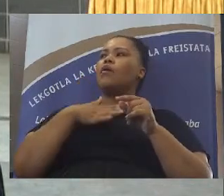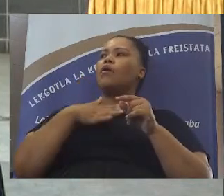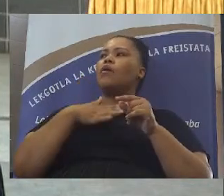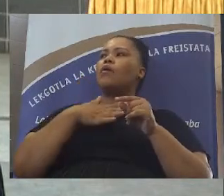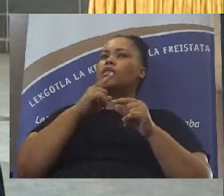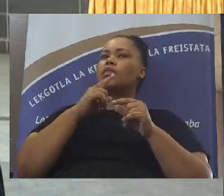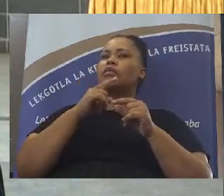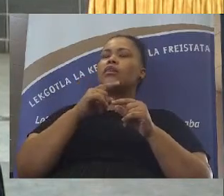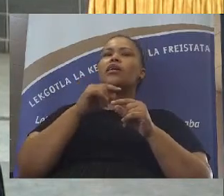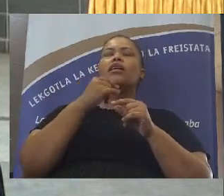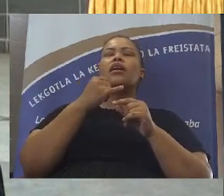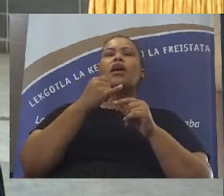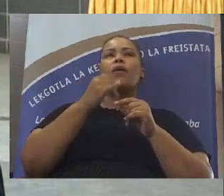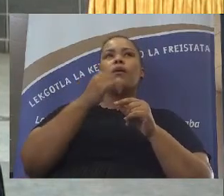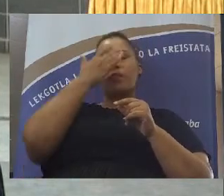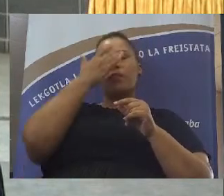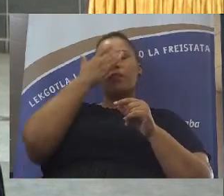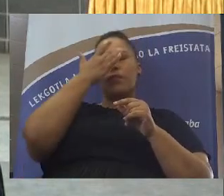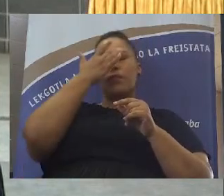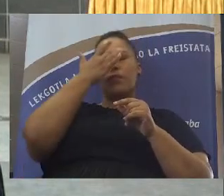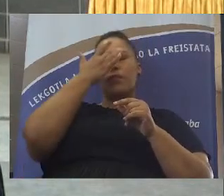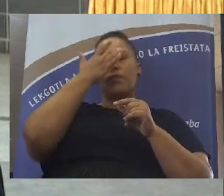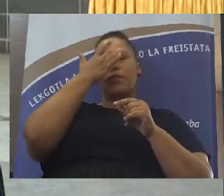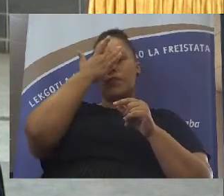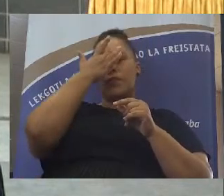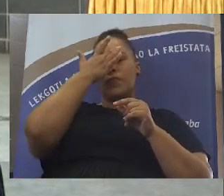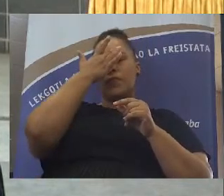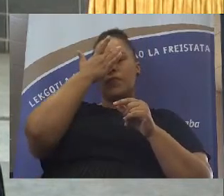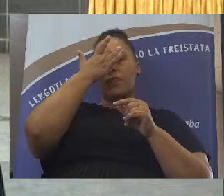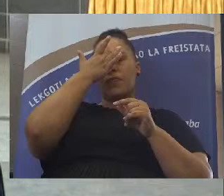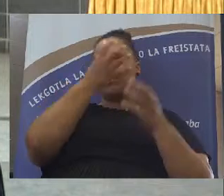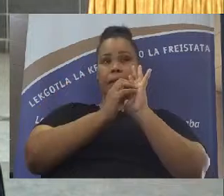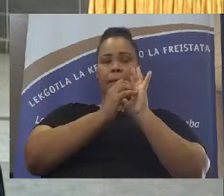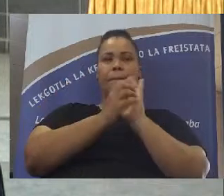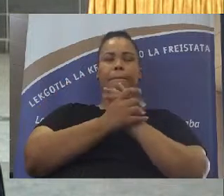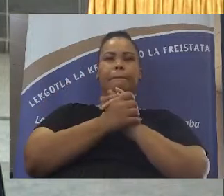van red tapes, kom ik een klein example maken.